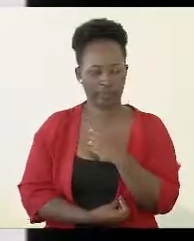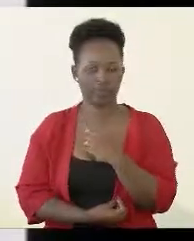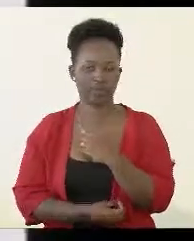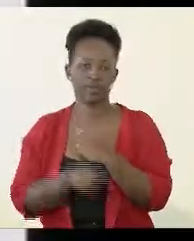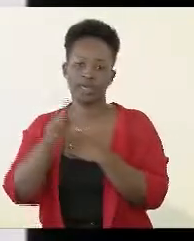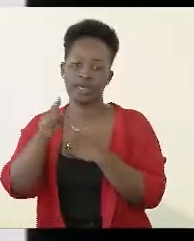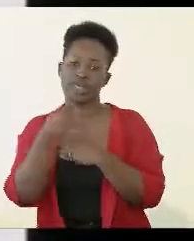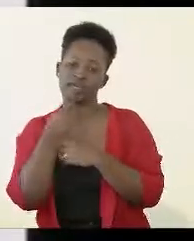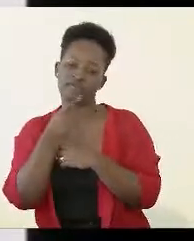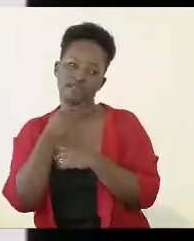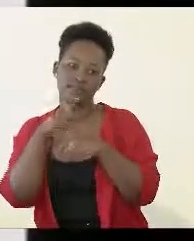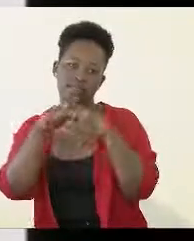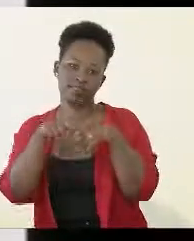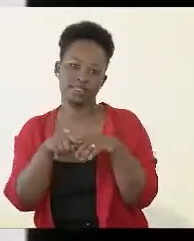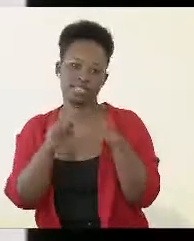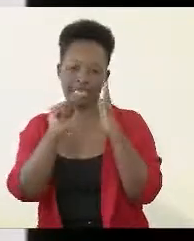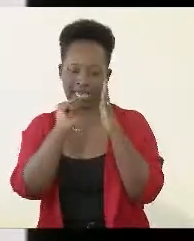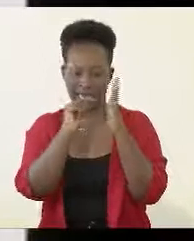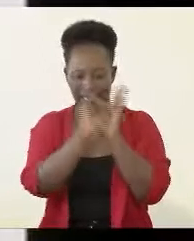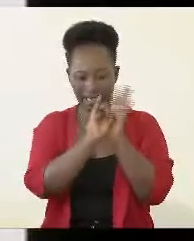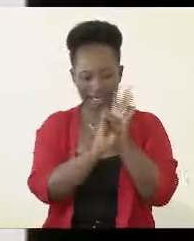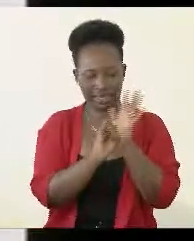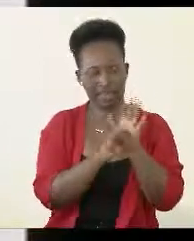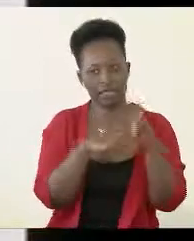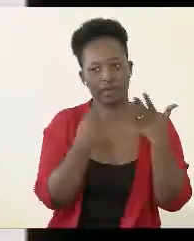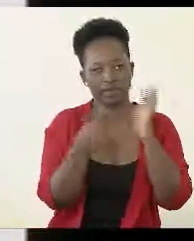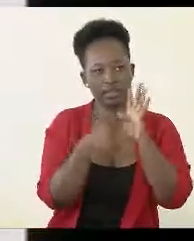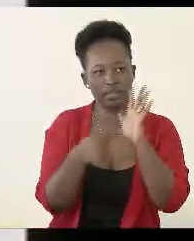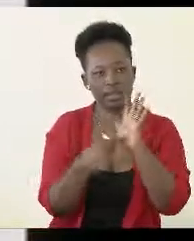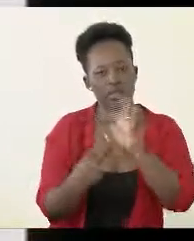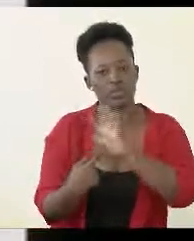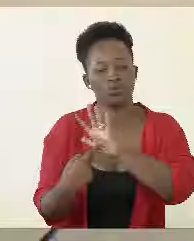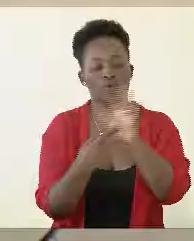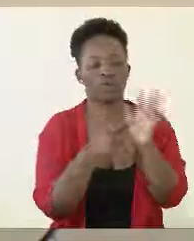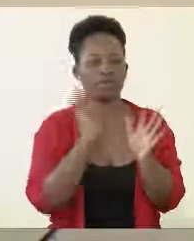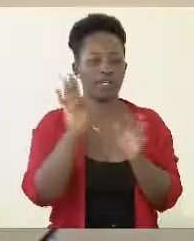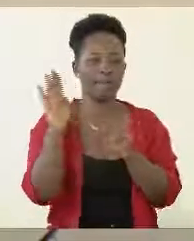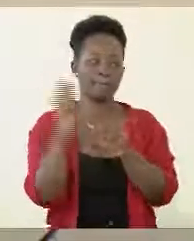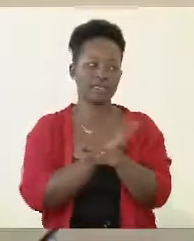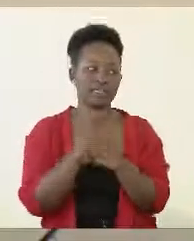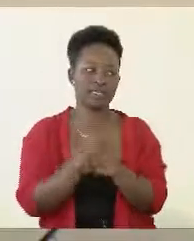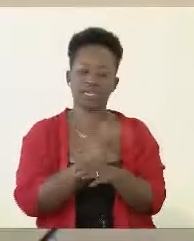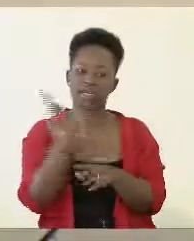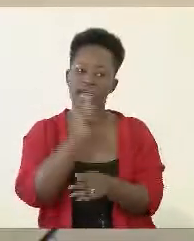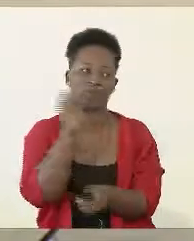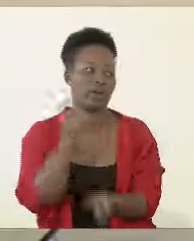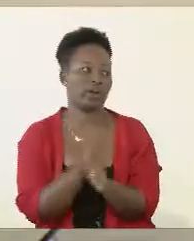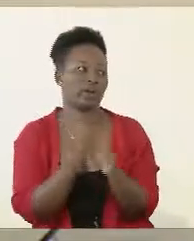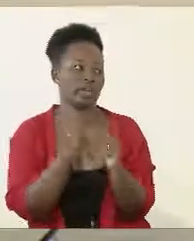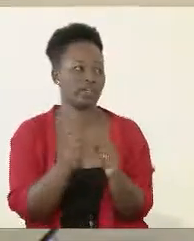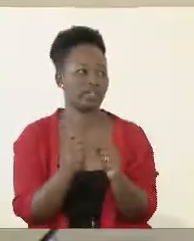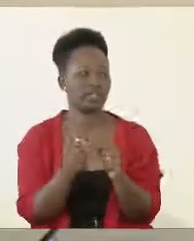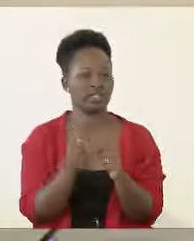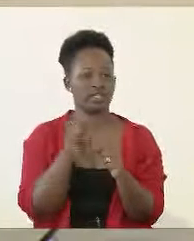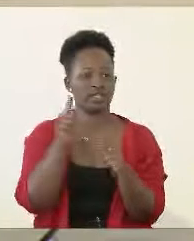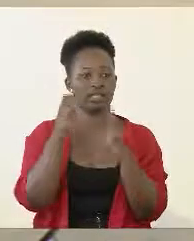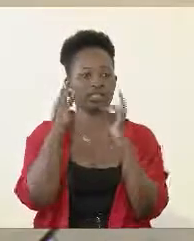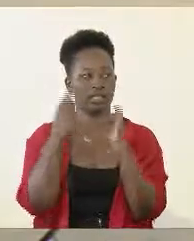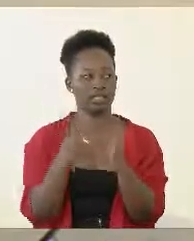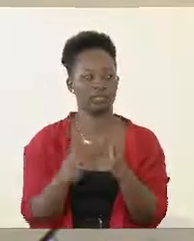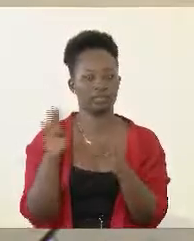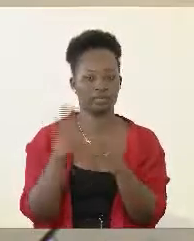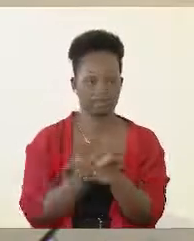question well. Joseph started the business selling various products. After 1 year of operation, he